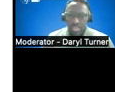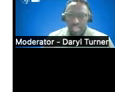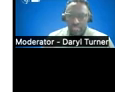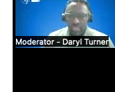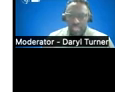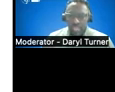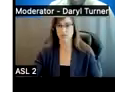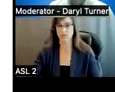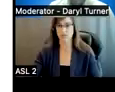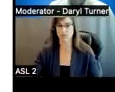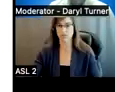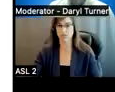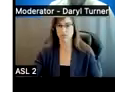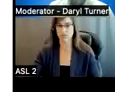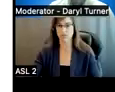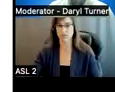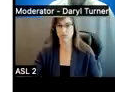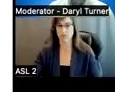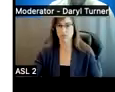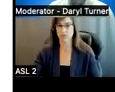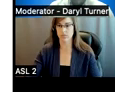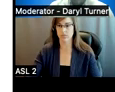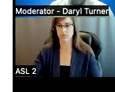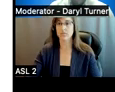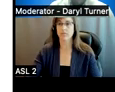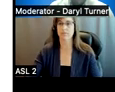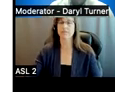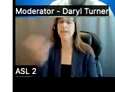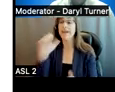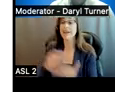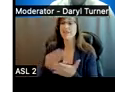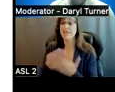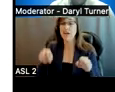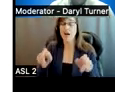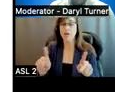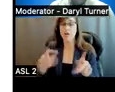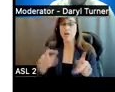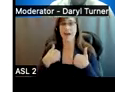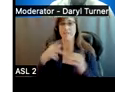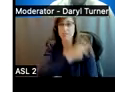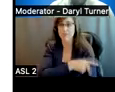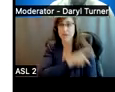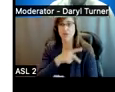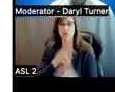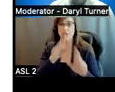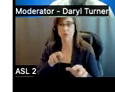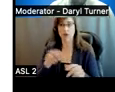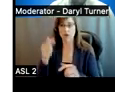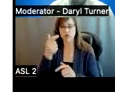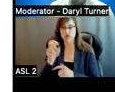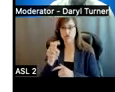Are there any funding opportunities to have patient reported gender and sex in electronic medical